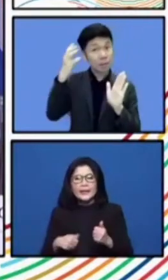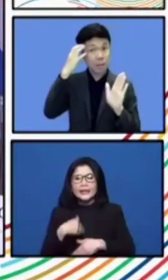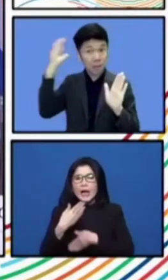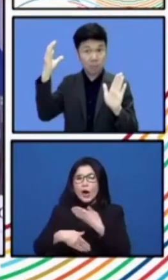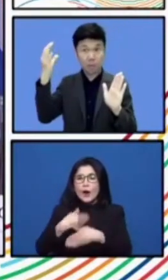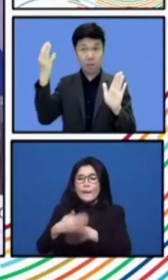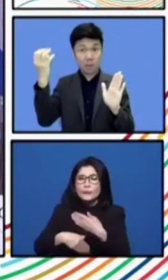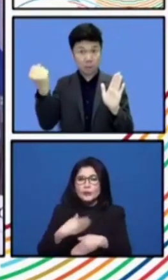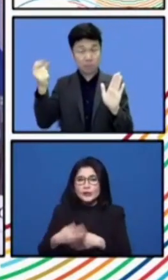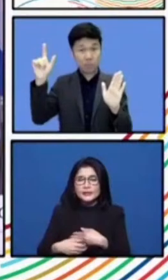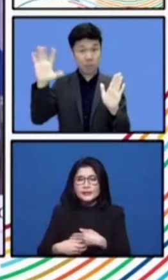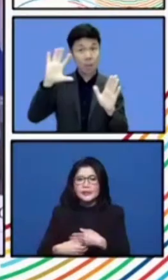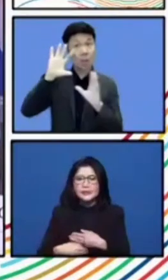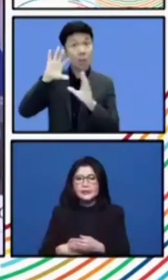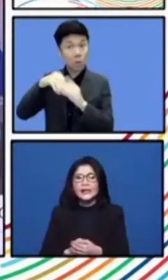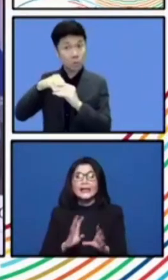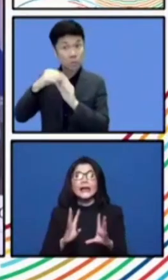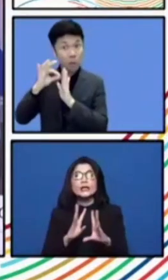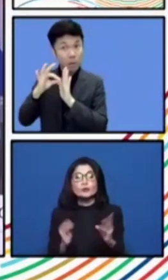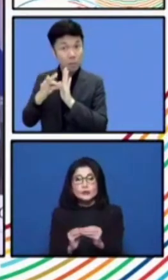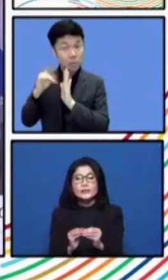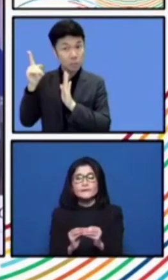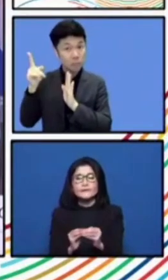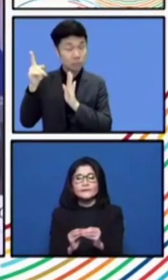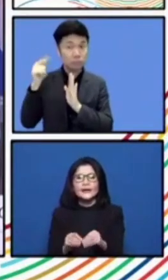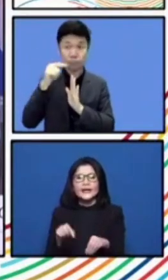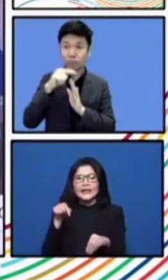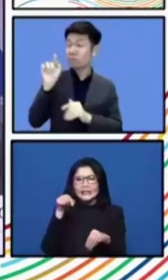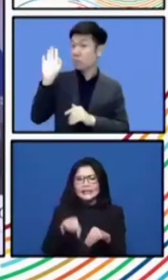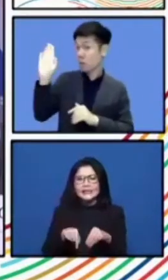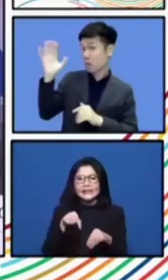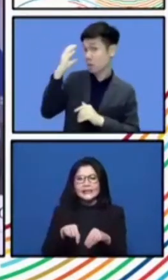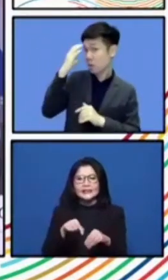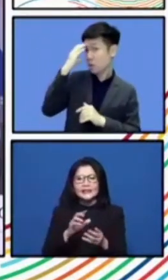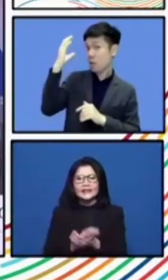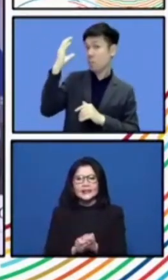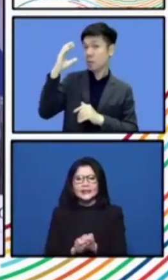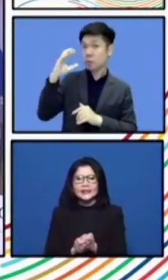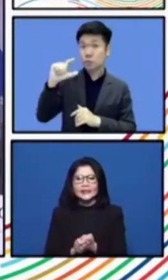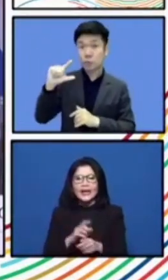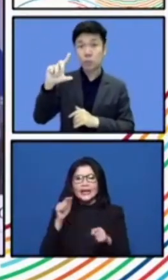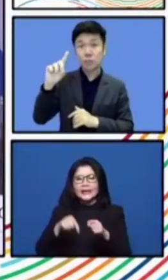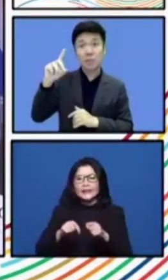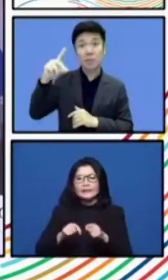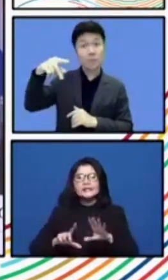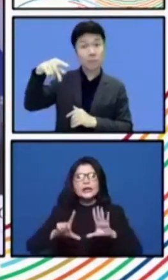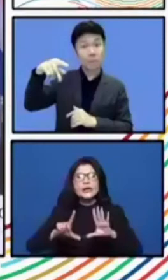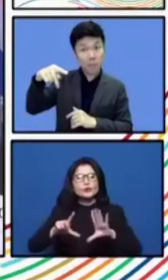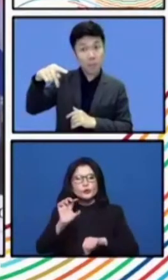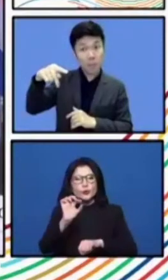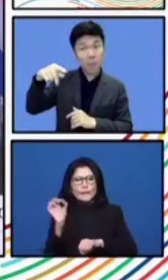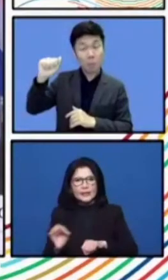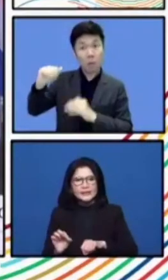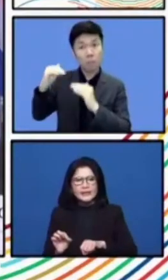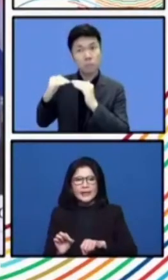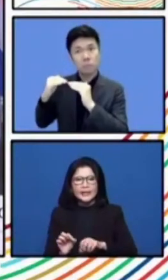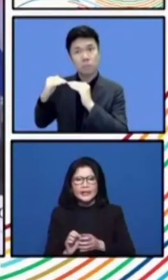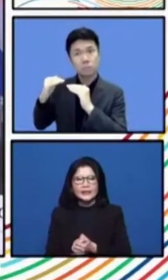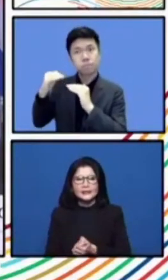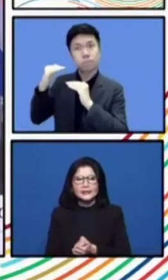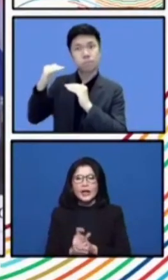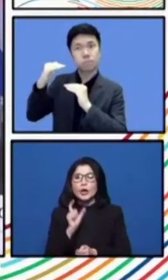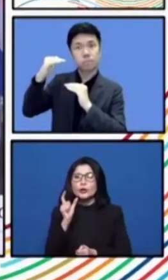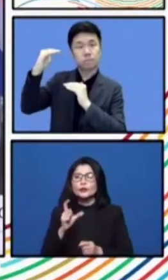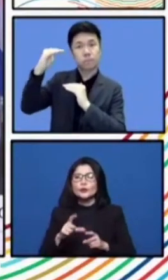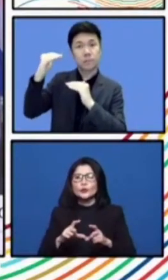budgeting it will increase the gross domestic product until seven percent of the GDP level from the country